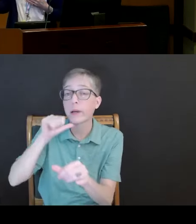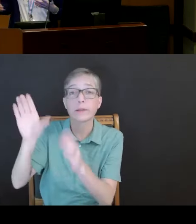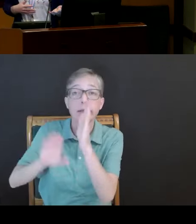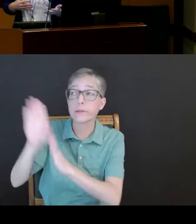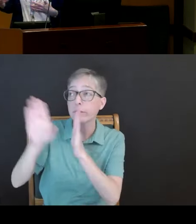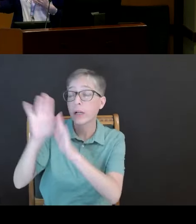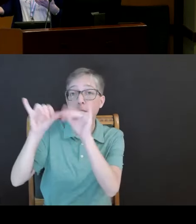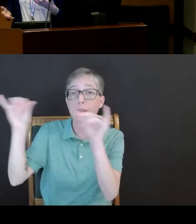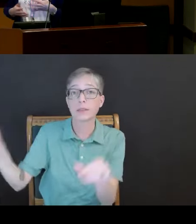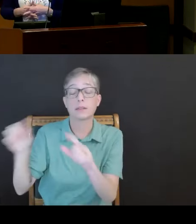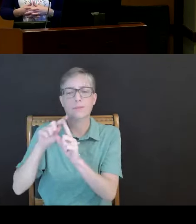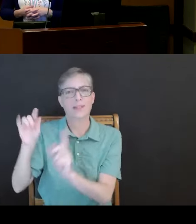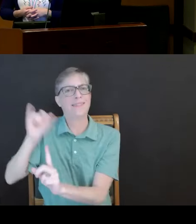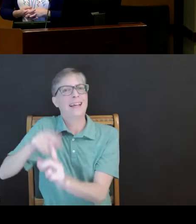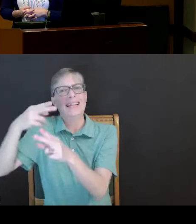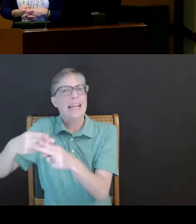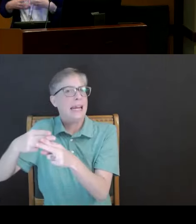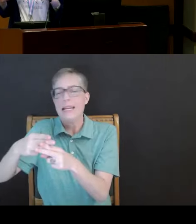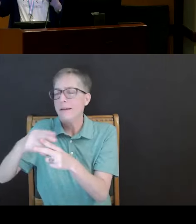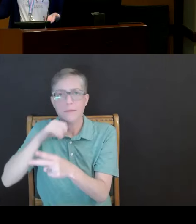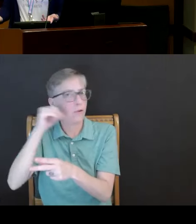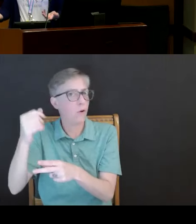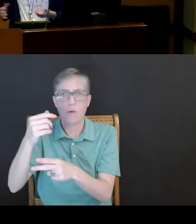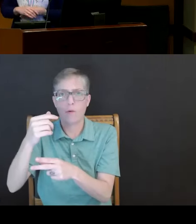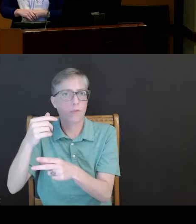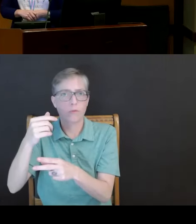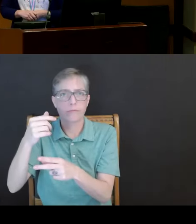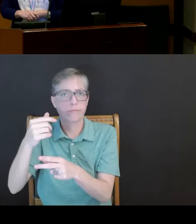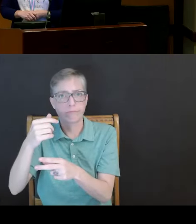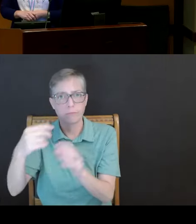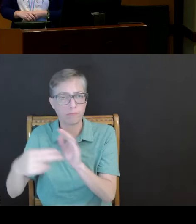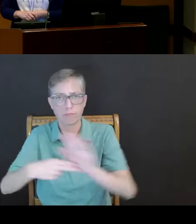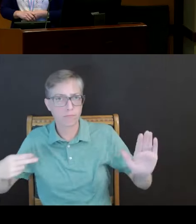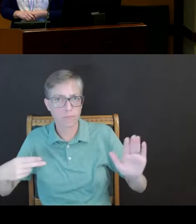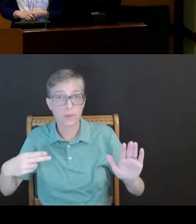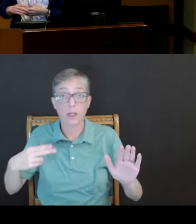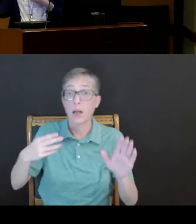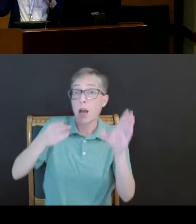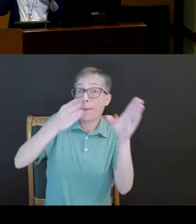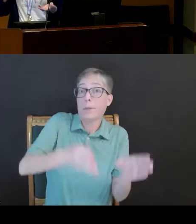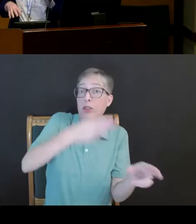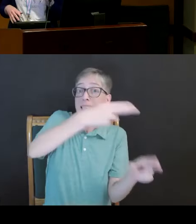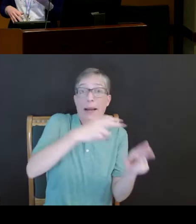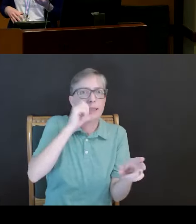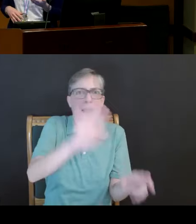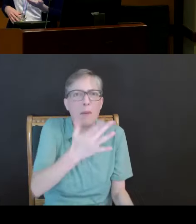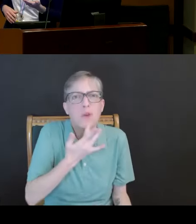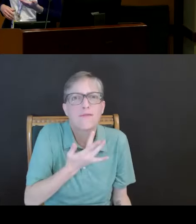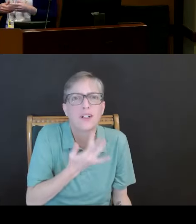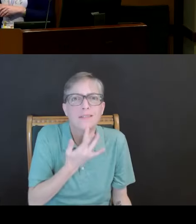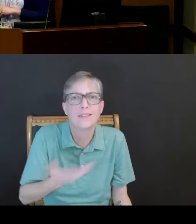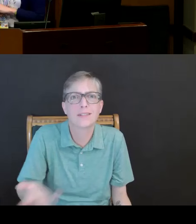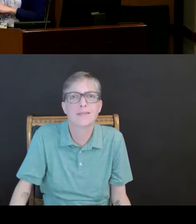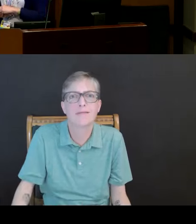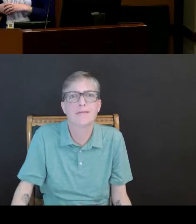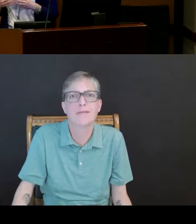the name that we should be calling that category. Somebody's name is not a preference. It's not like somebody's just gonna pick a different name